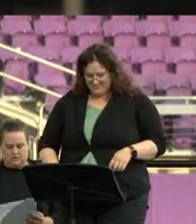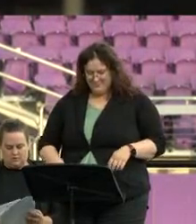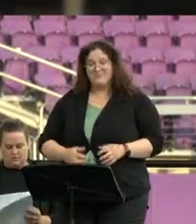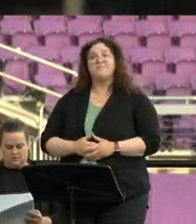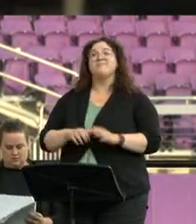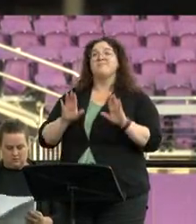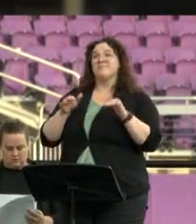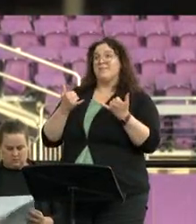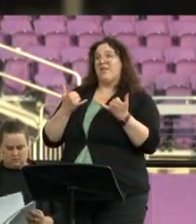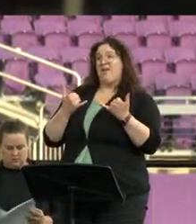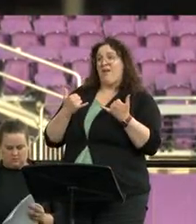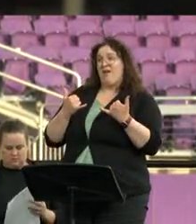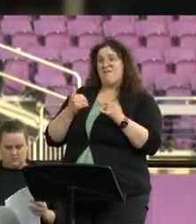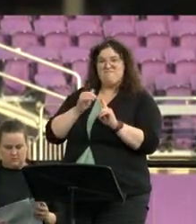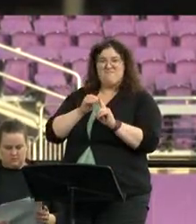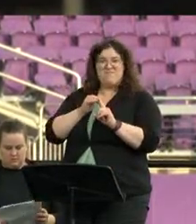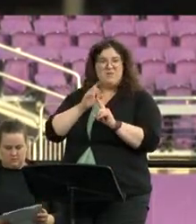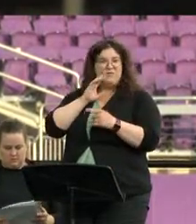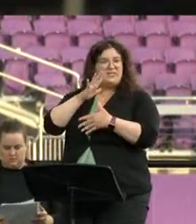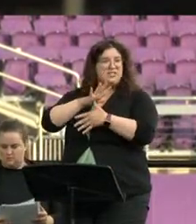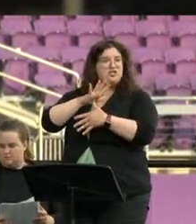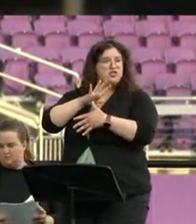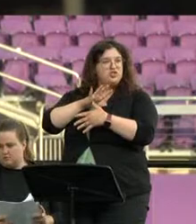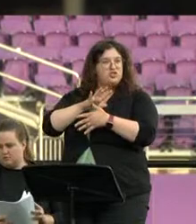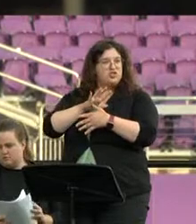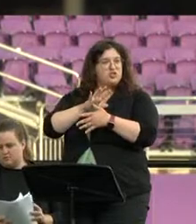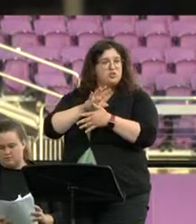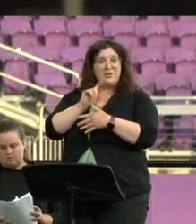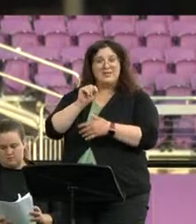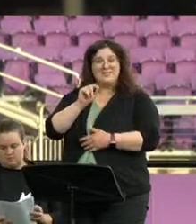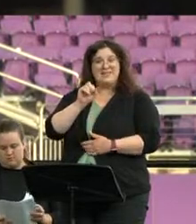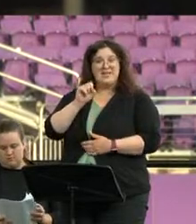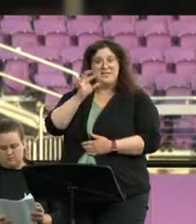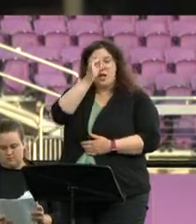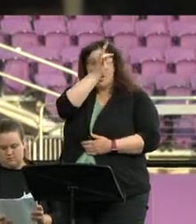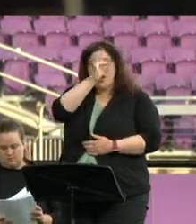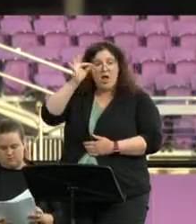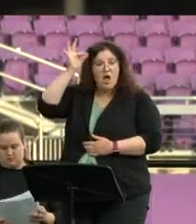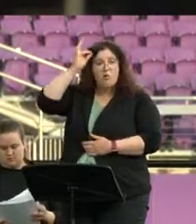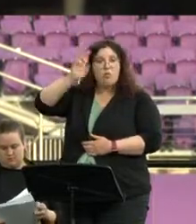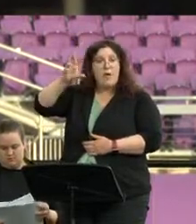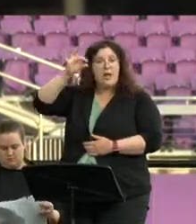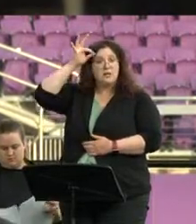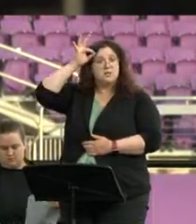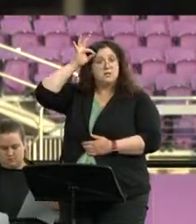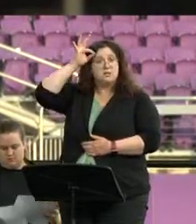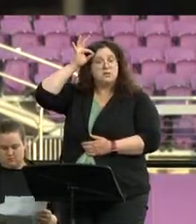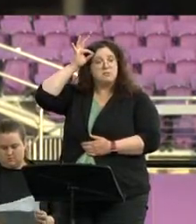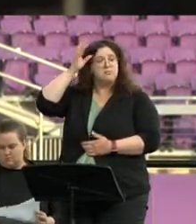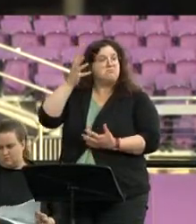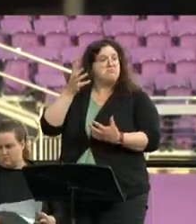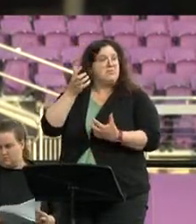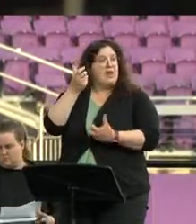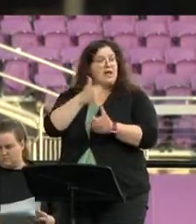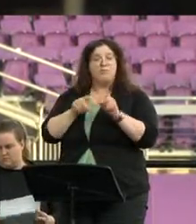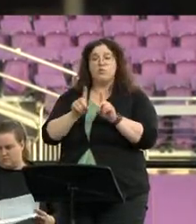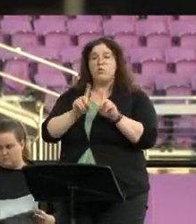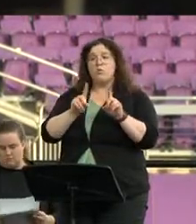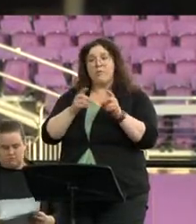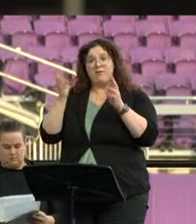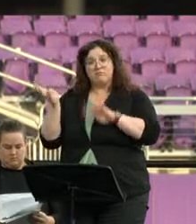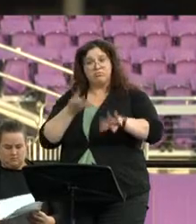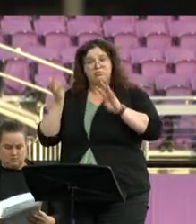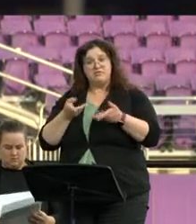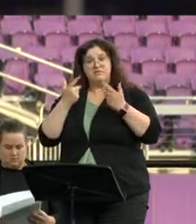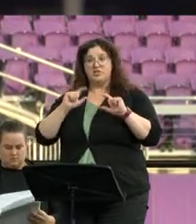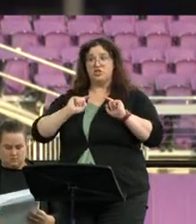Now, a reminder for the seniors. You wear your tassel on the right side first, and once everyone has received their diplomas,